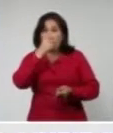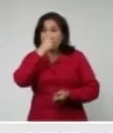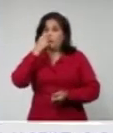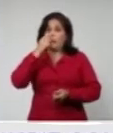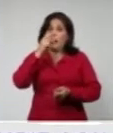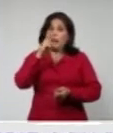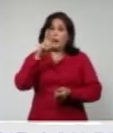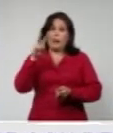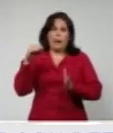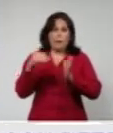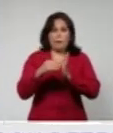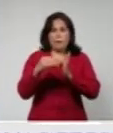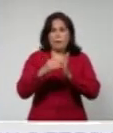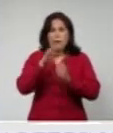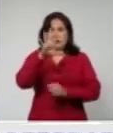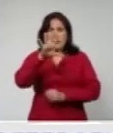and